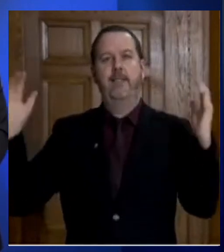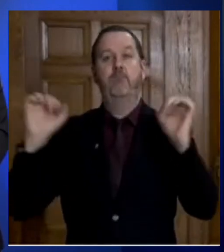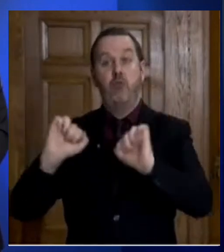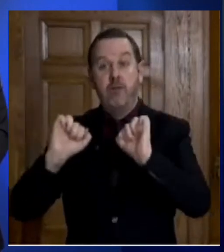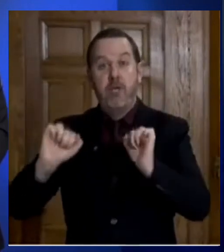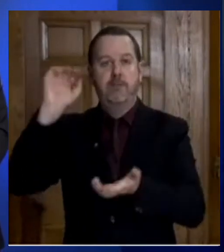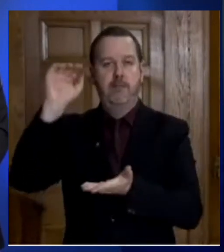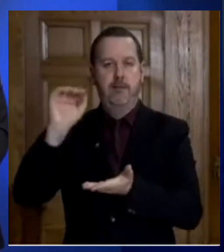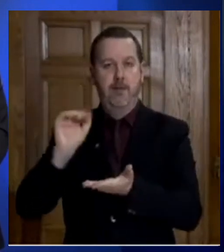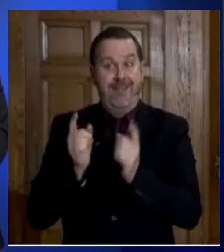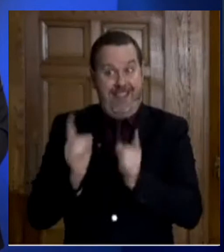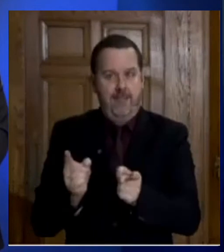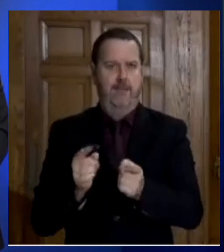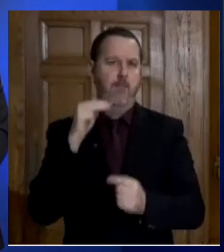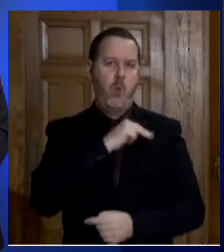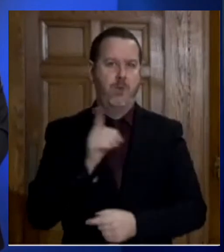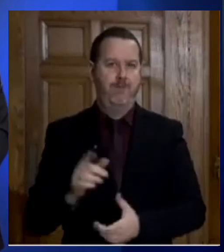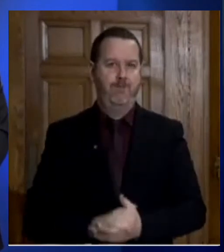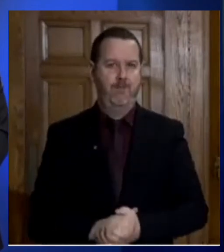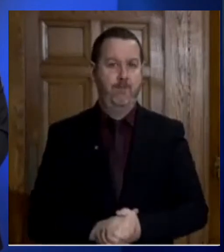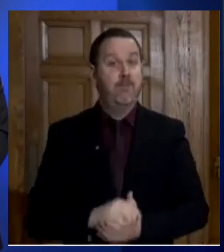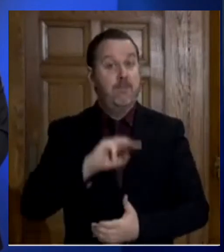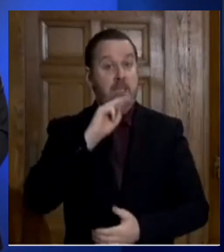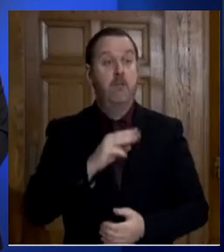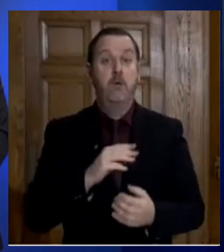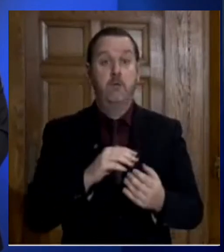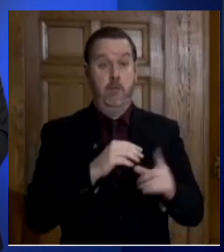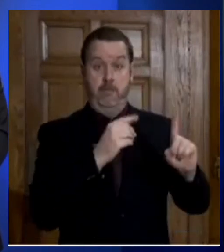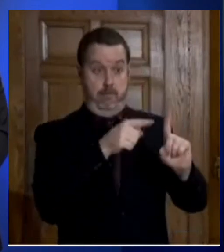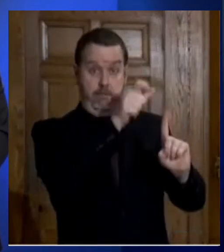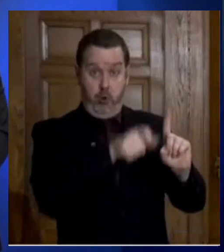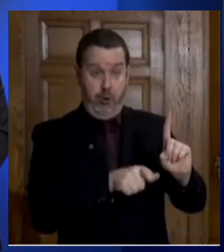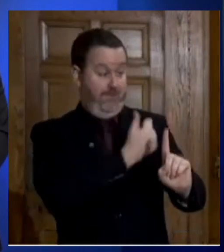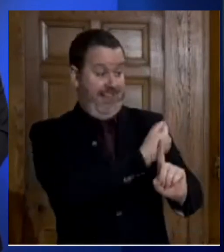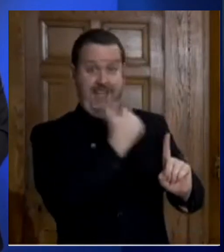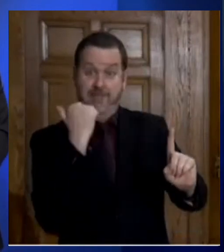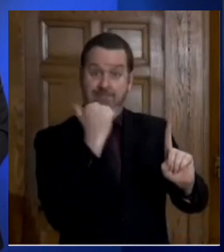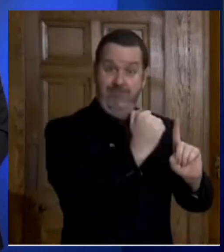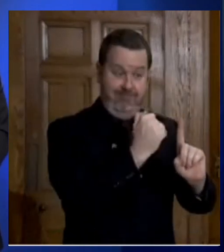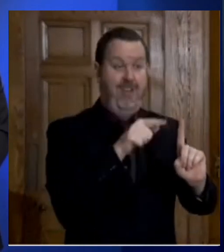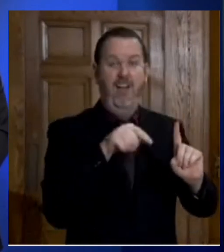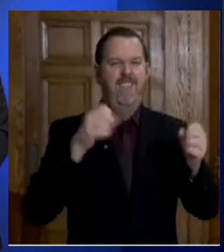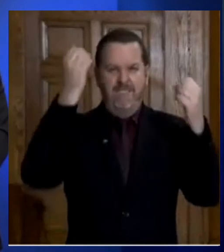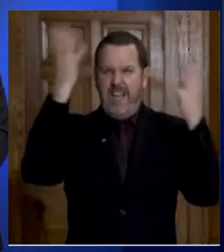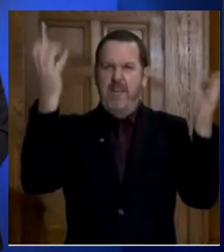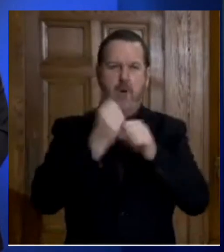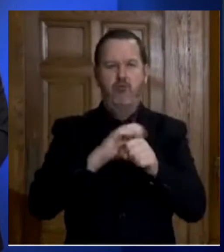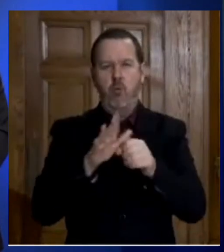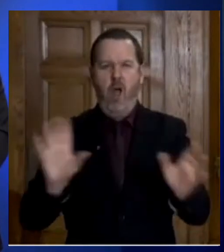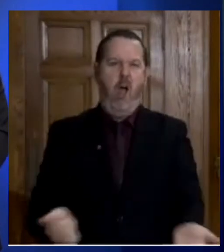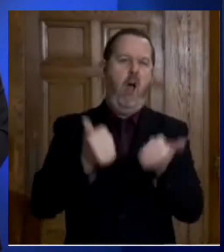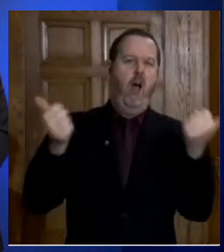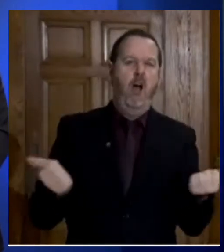need. But that doesn't mean that those vaccinated can forget about coronavirus. It cannot be a free-for-all.